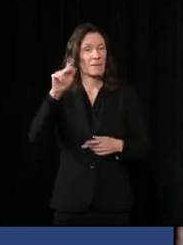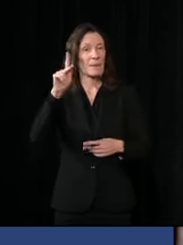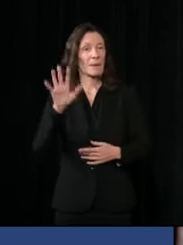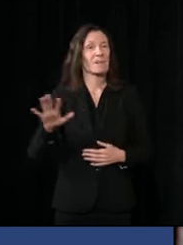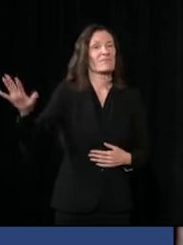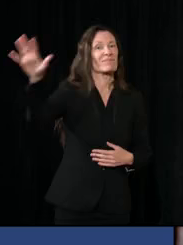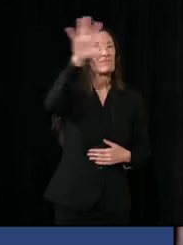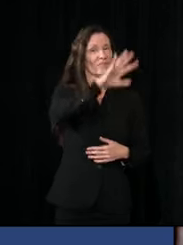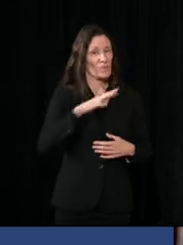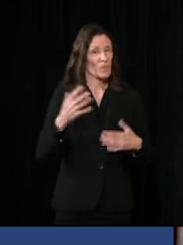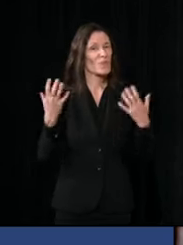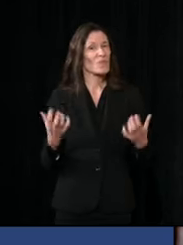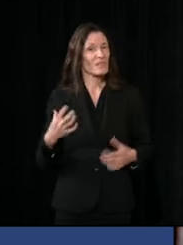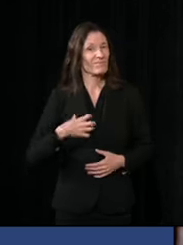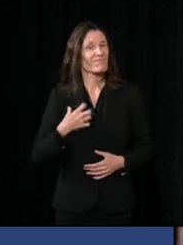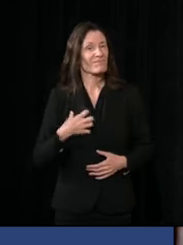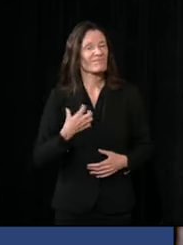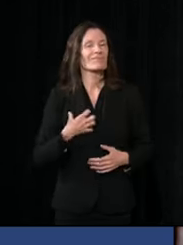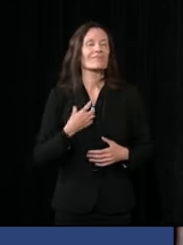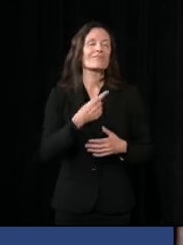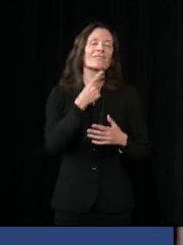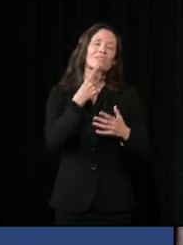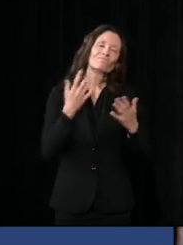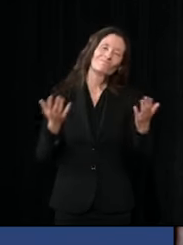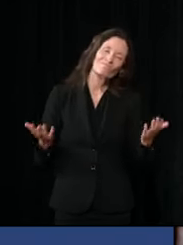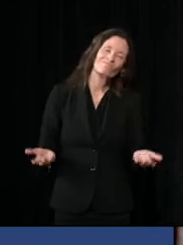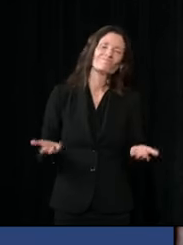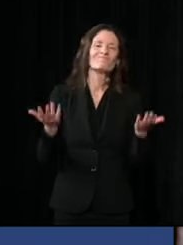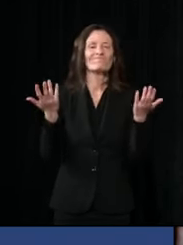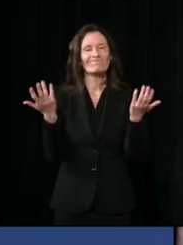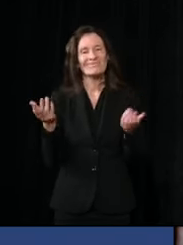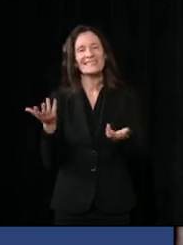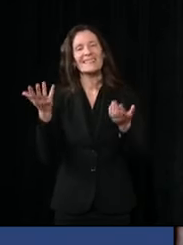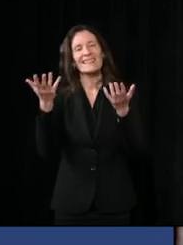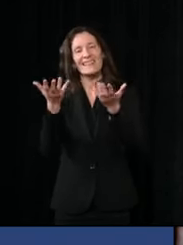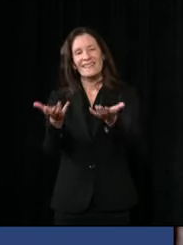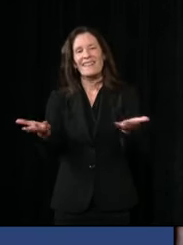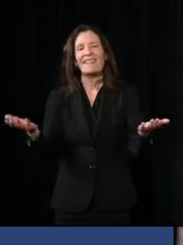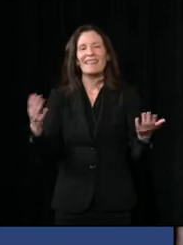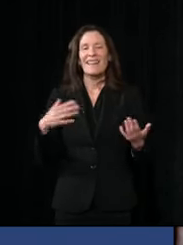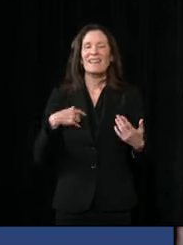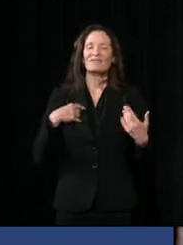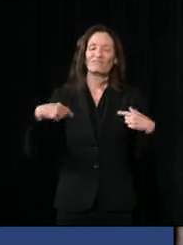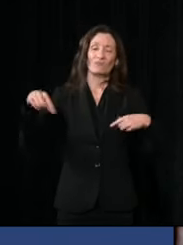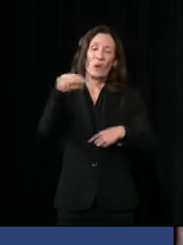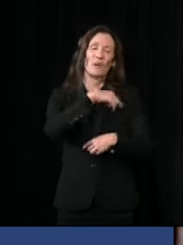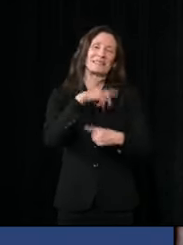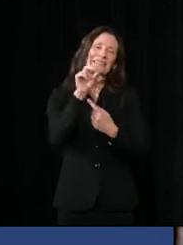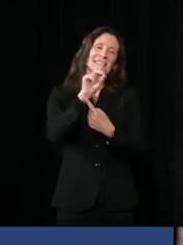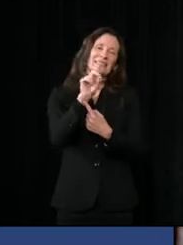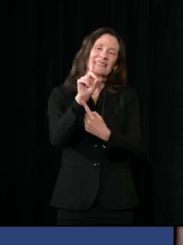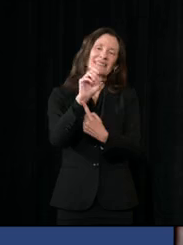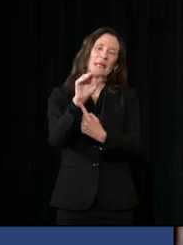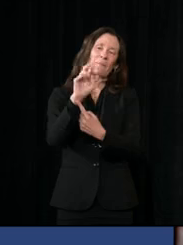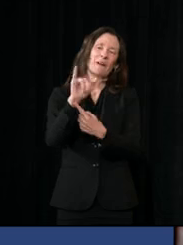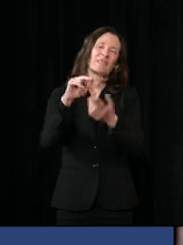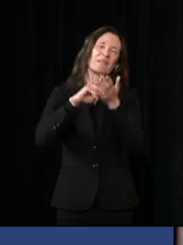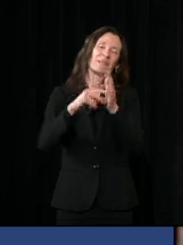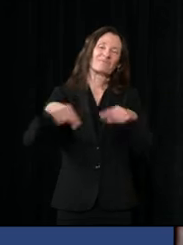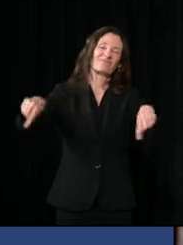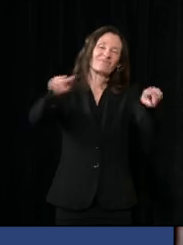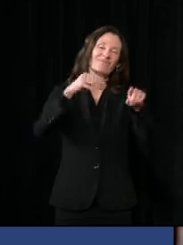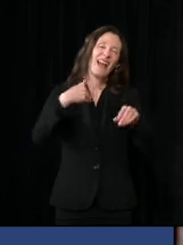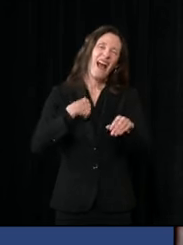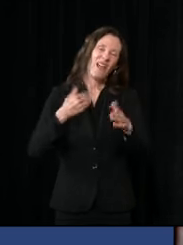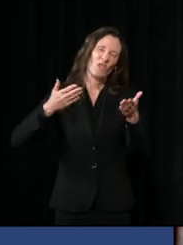is something we ought to do. Again, I think every single American, I know every single Pennsylvanian is eager to get back to work. We're eager to